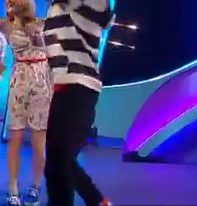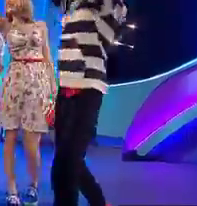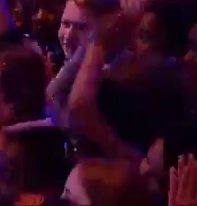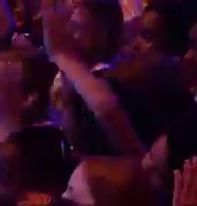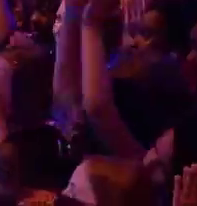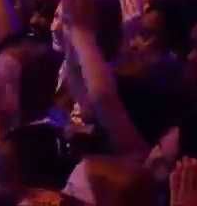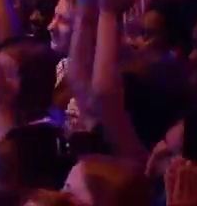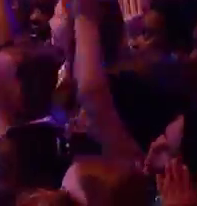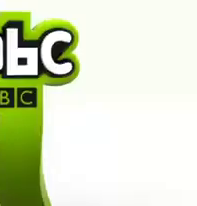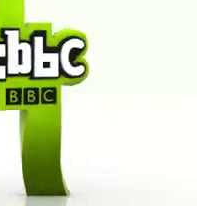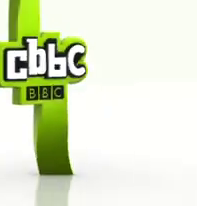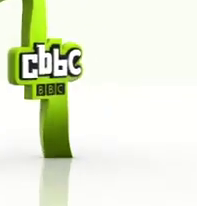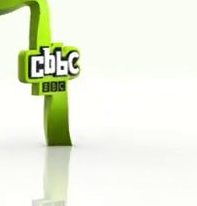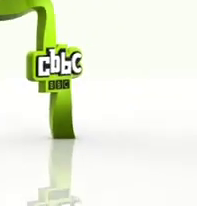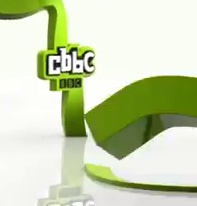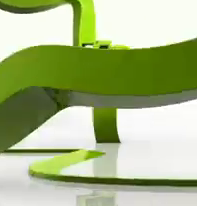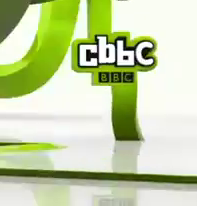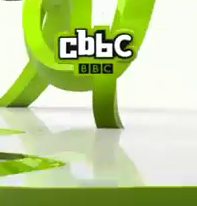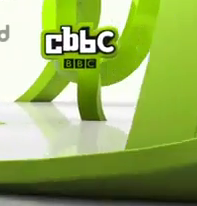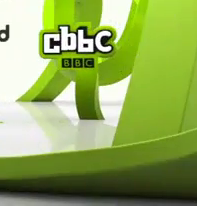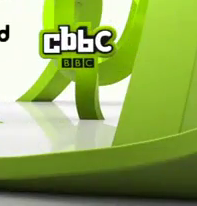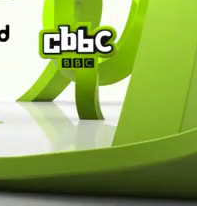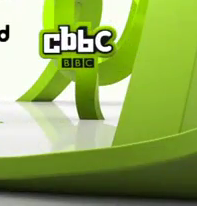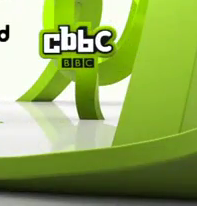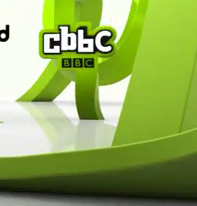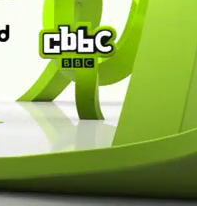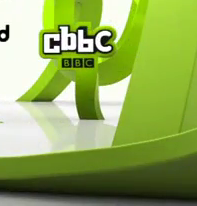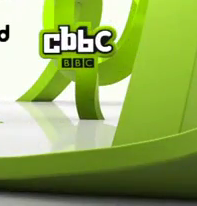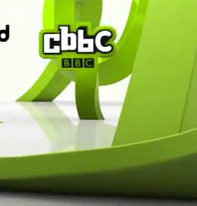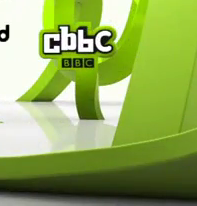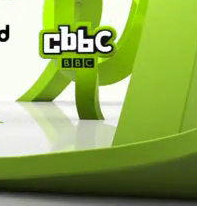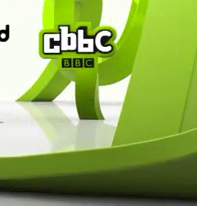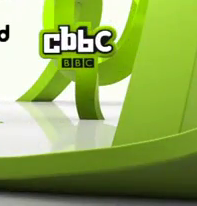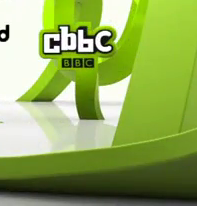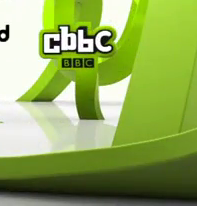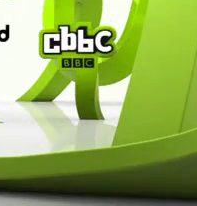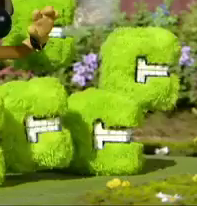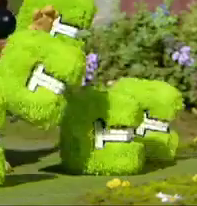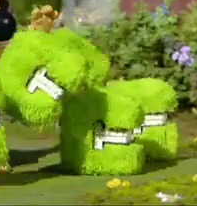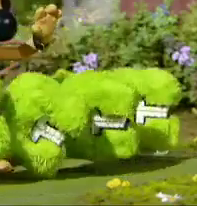Friday Download, a brand new series. Fridays at 6 on the CBBC channel.